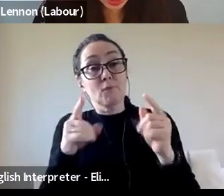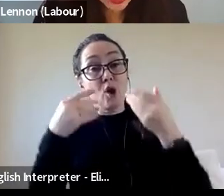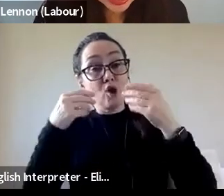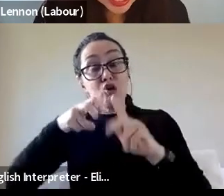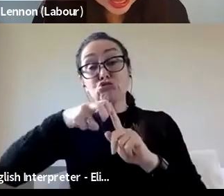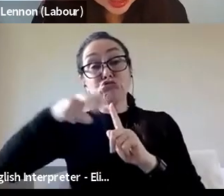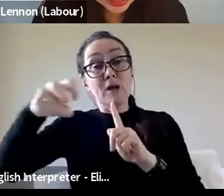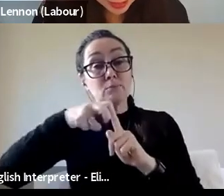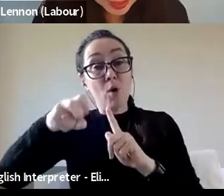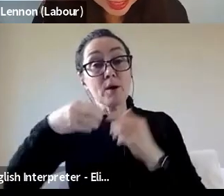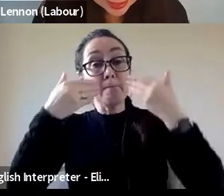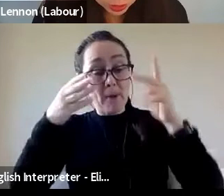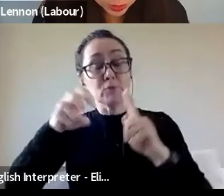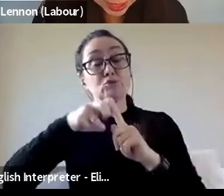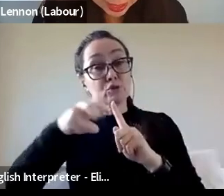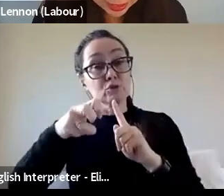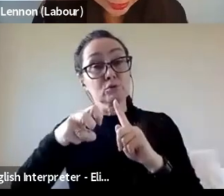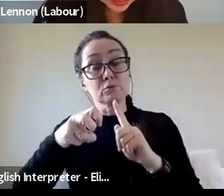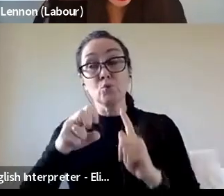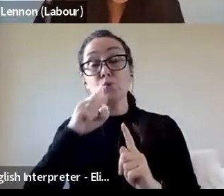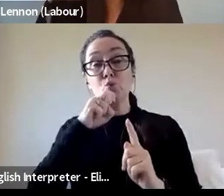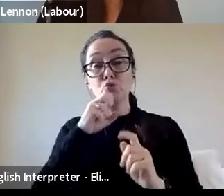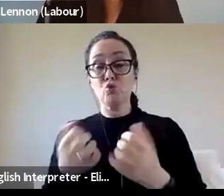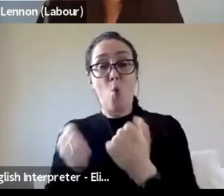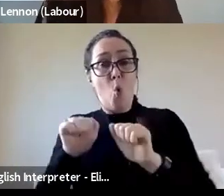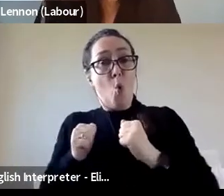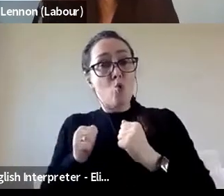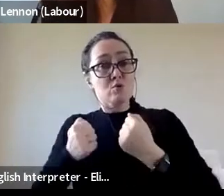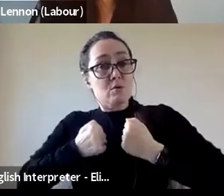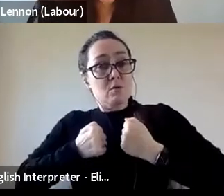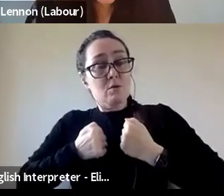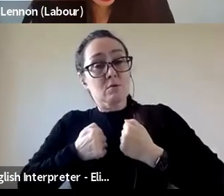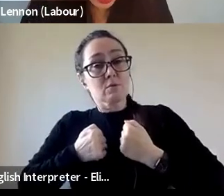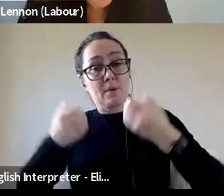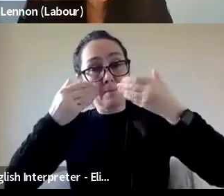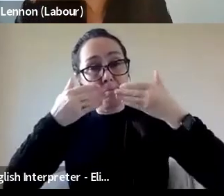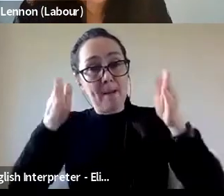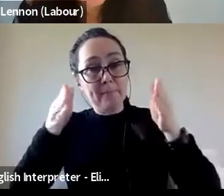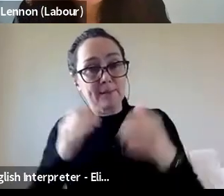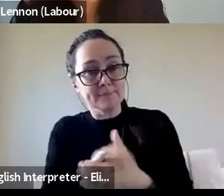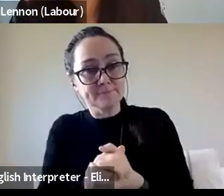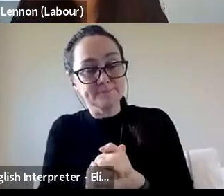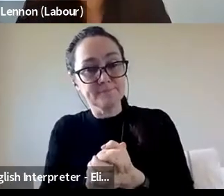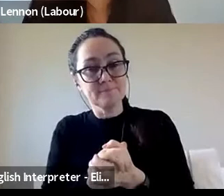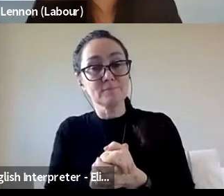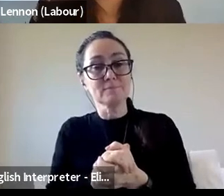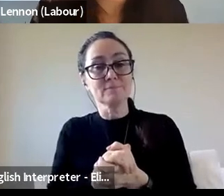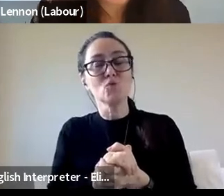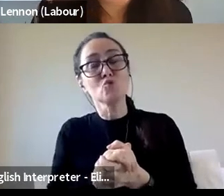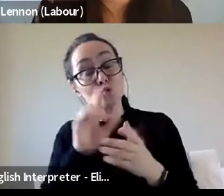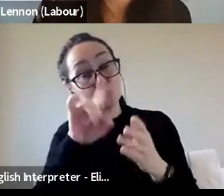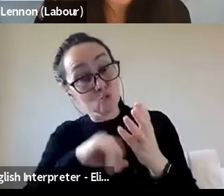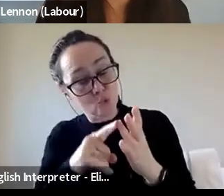should all be signing up to this. So I think the question touched on, if someone has free bus travel, should they also have